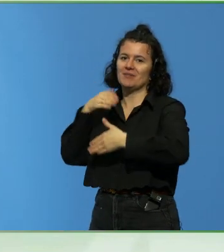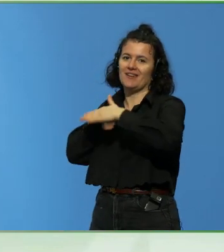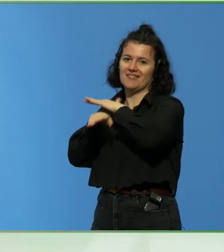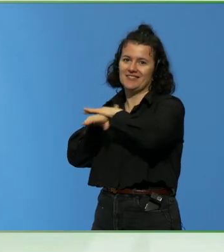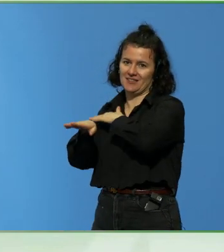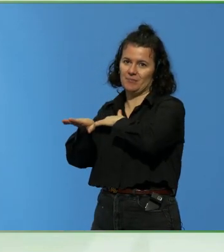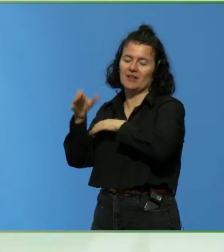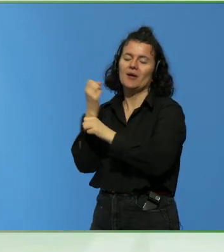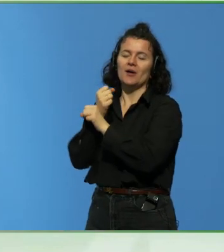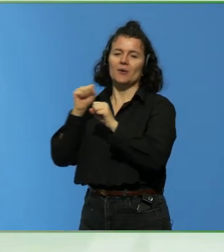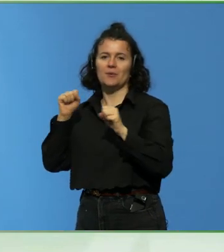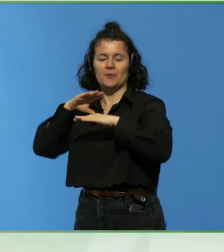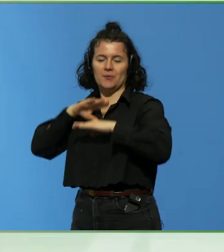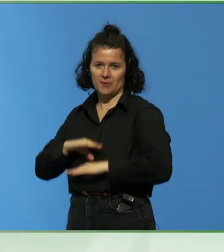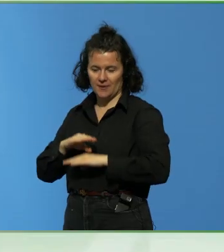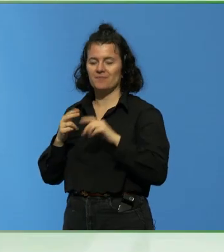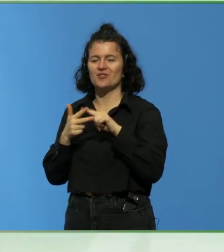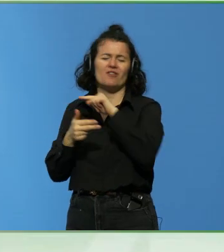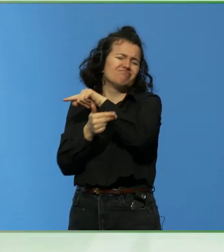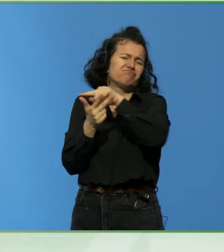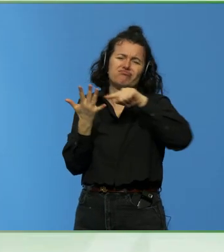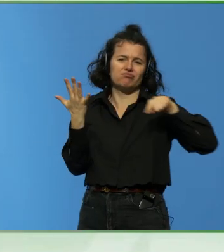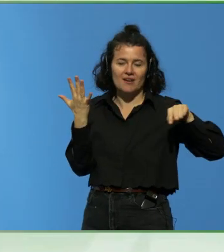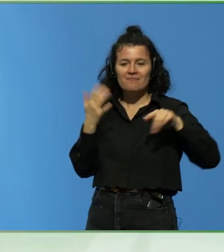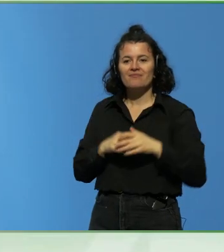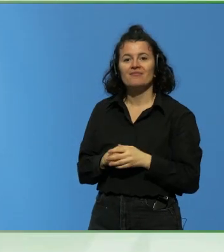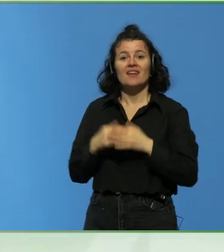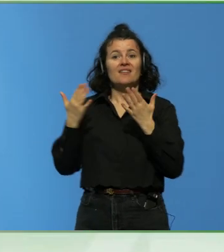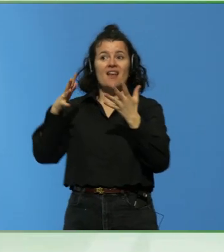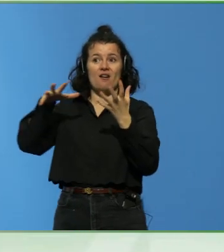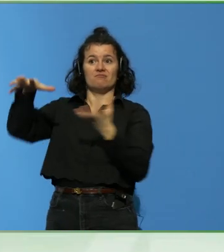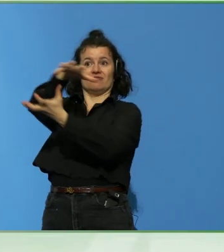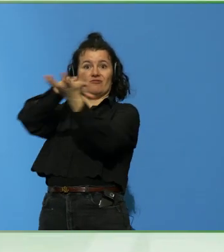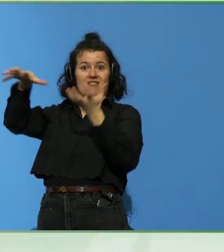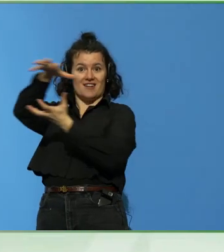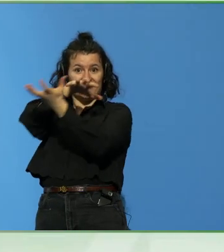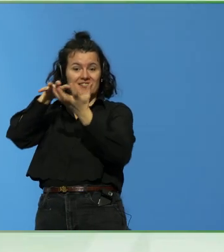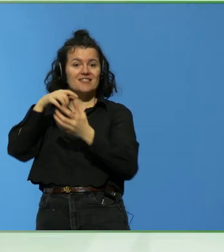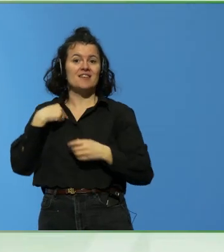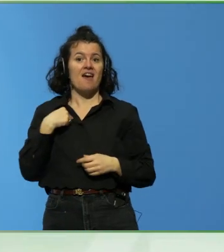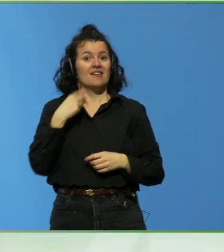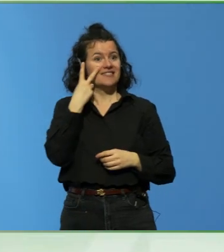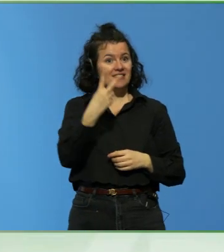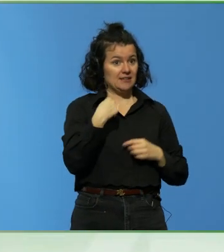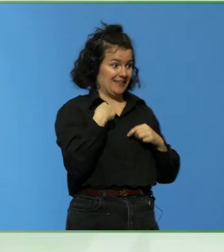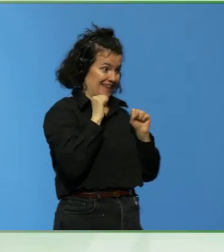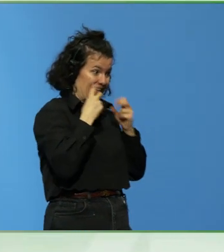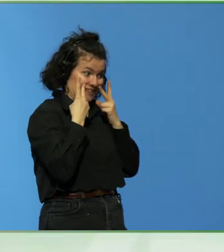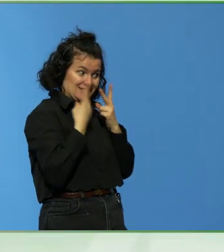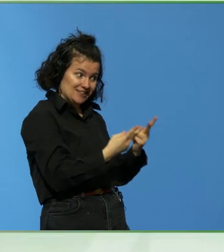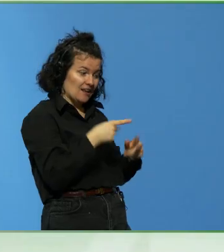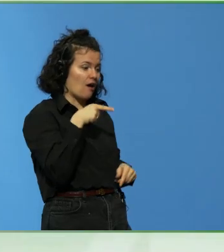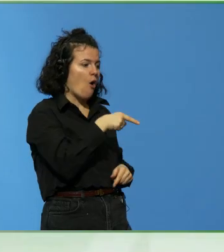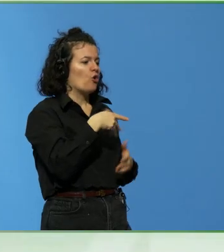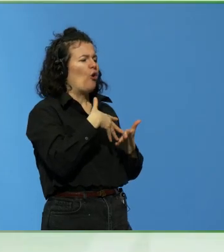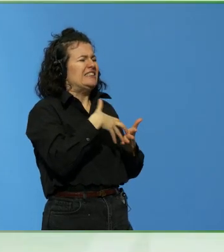true differentiator between vulnerability and agency. So please join me in